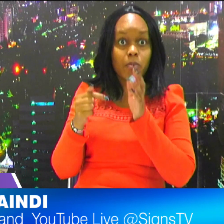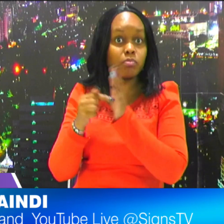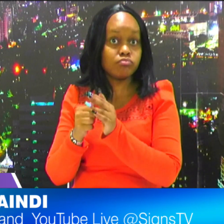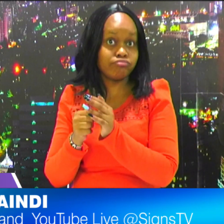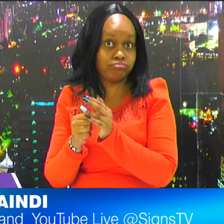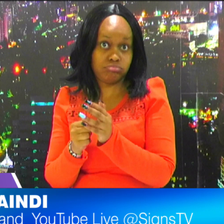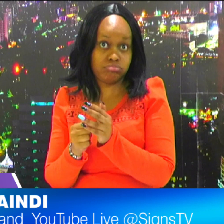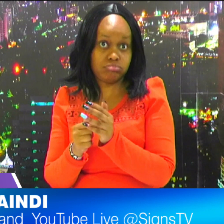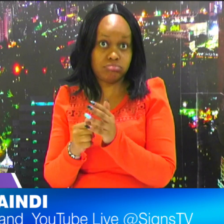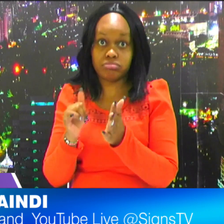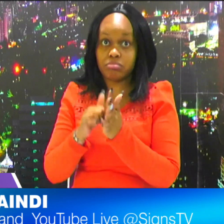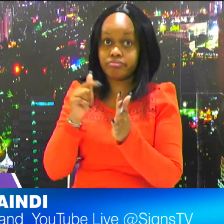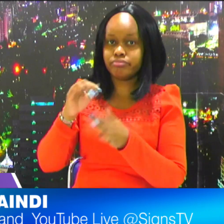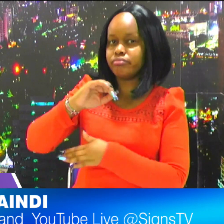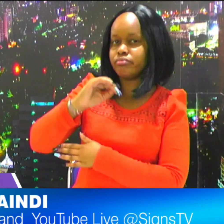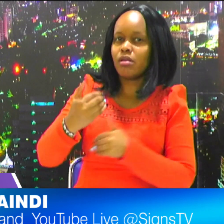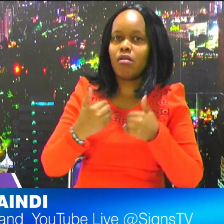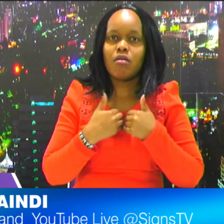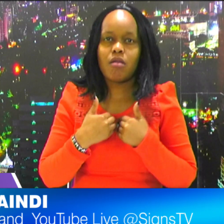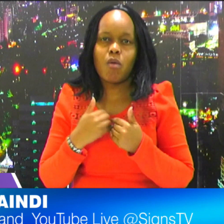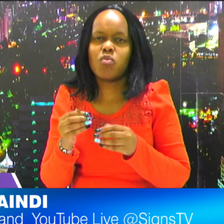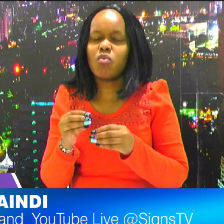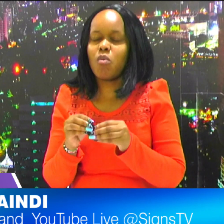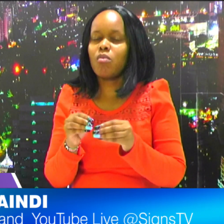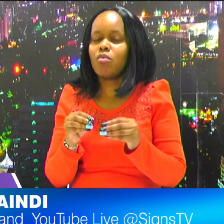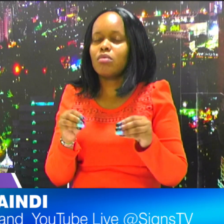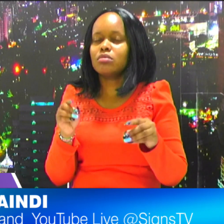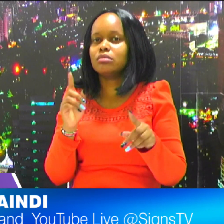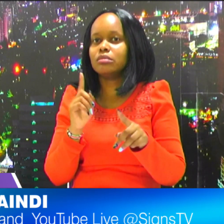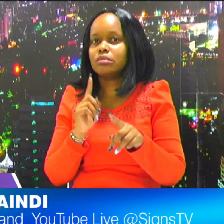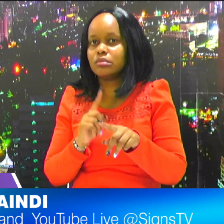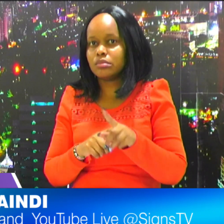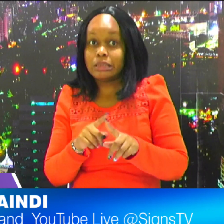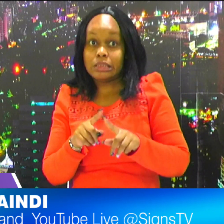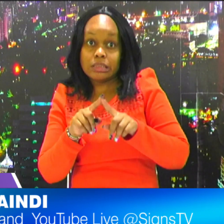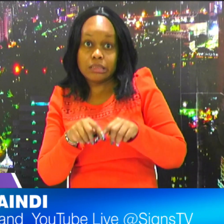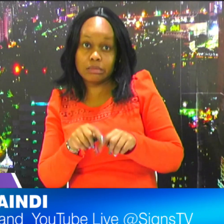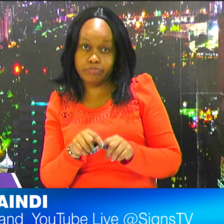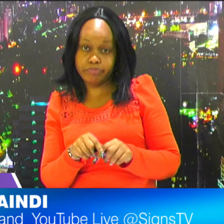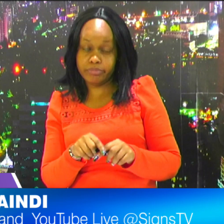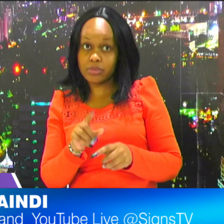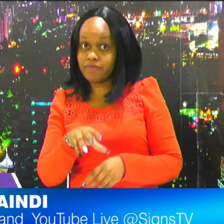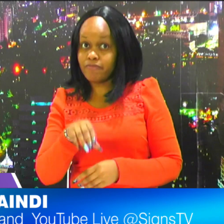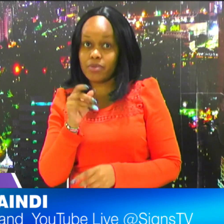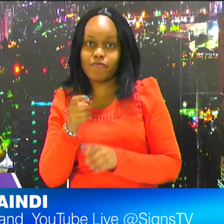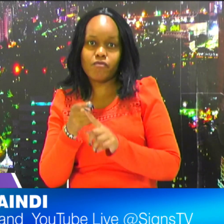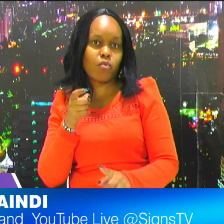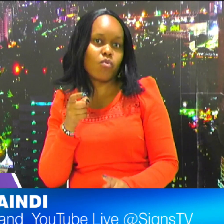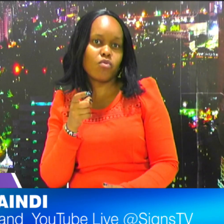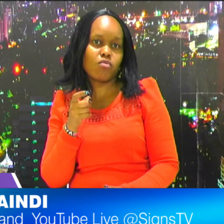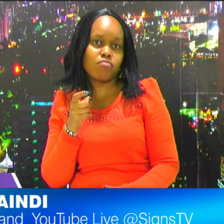Kuria pointed out that the centers have for long